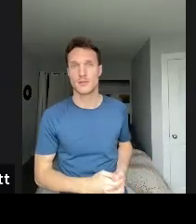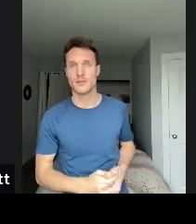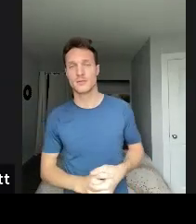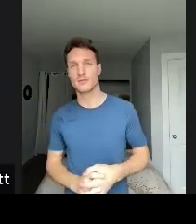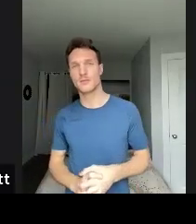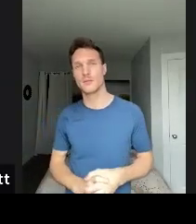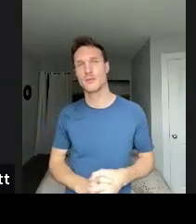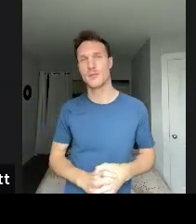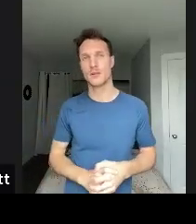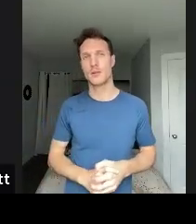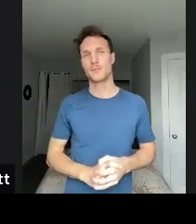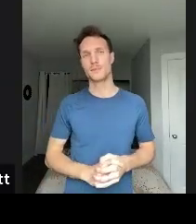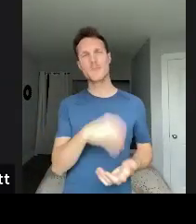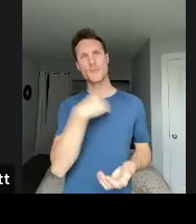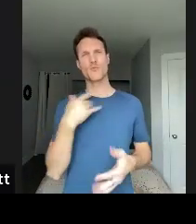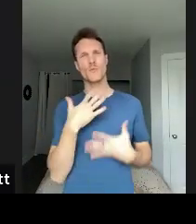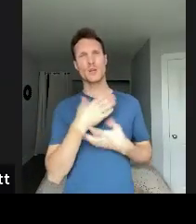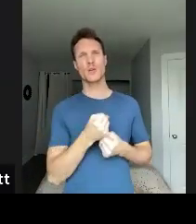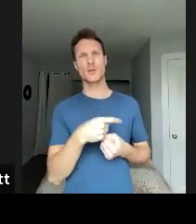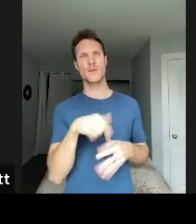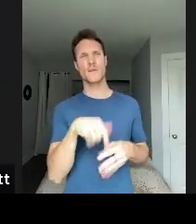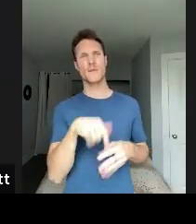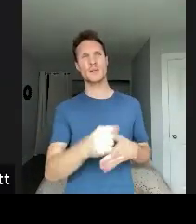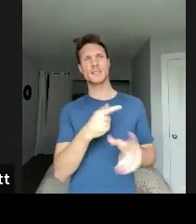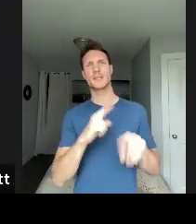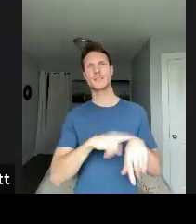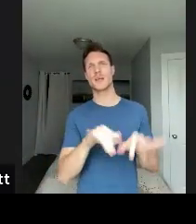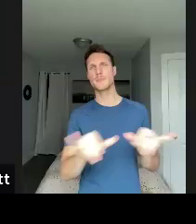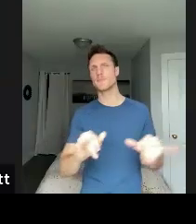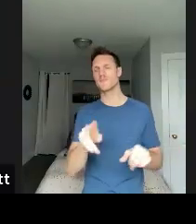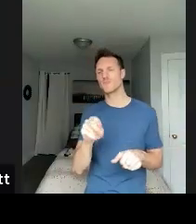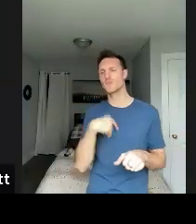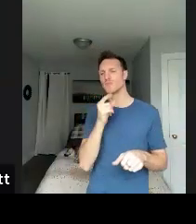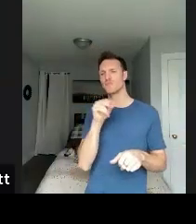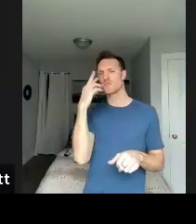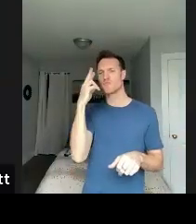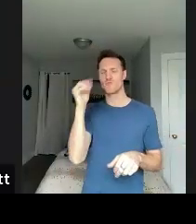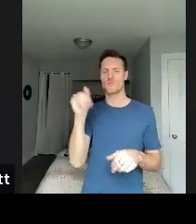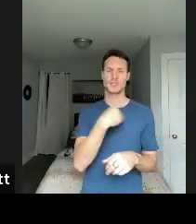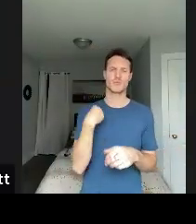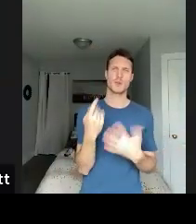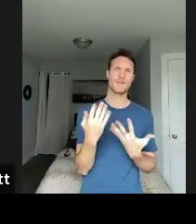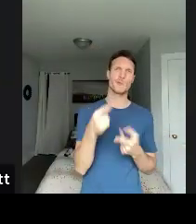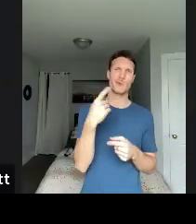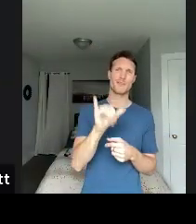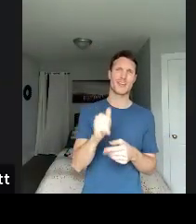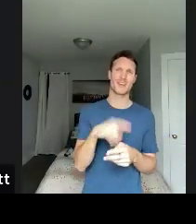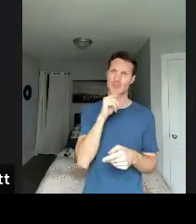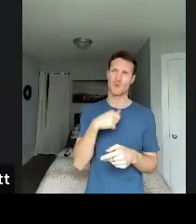Yeah, so we are confident in that timeline. There's no reason that I have to anticipate that we will not be able to hit